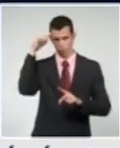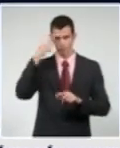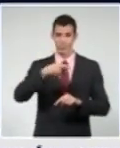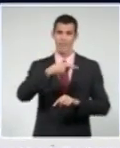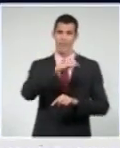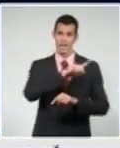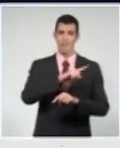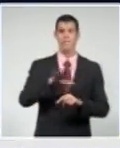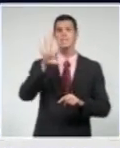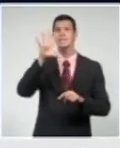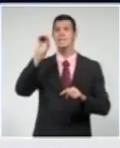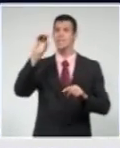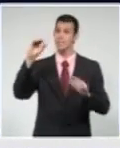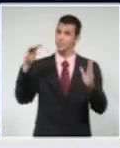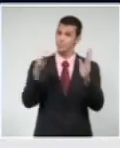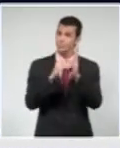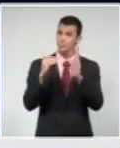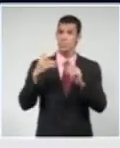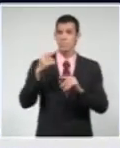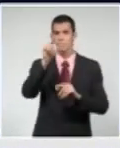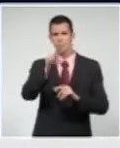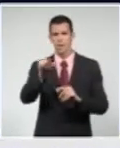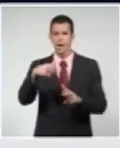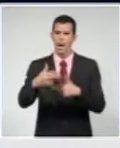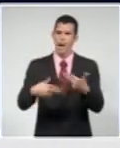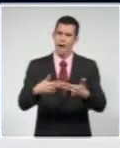cases. Yesterday,